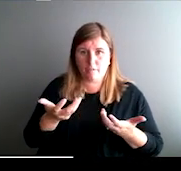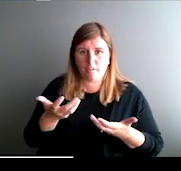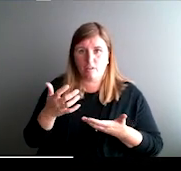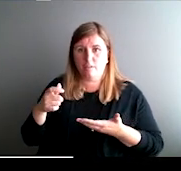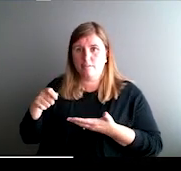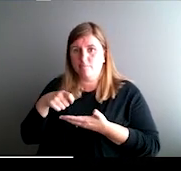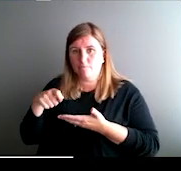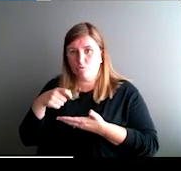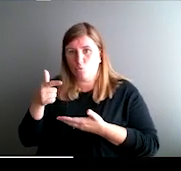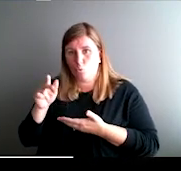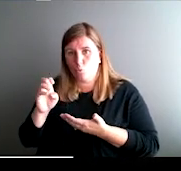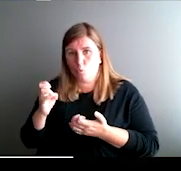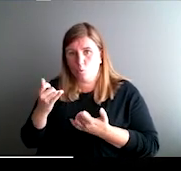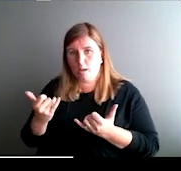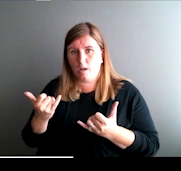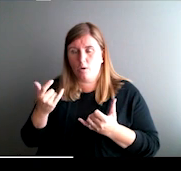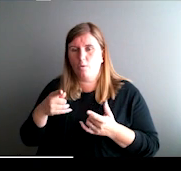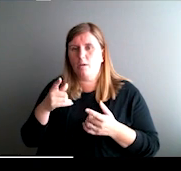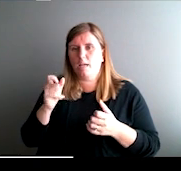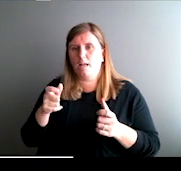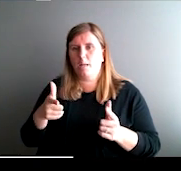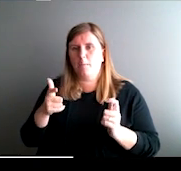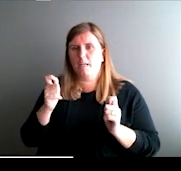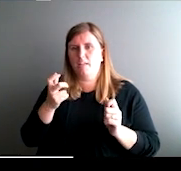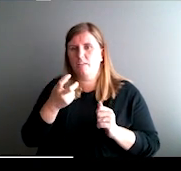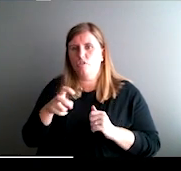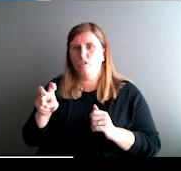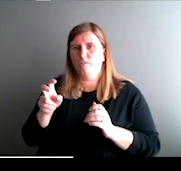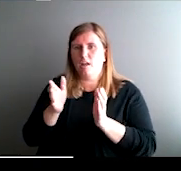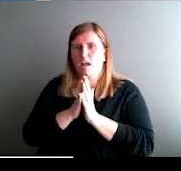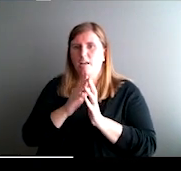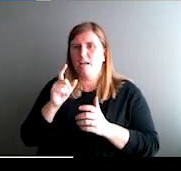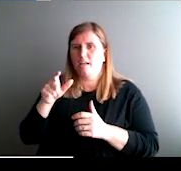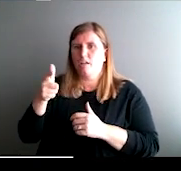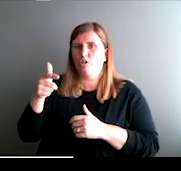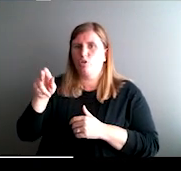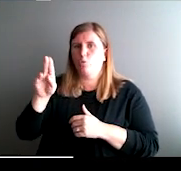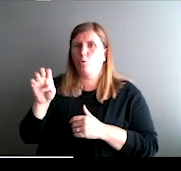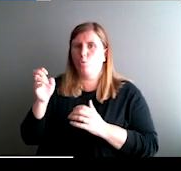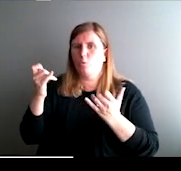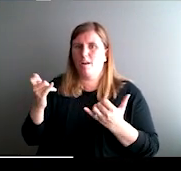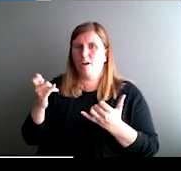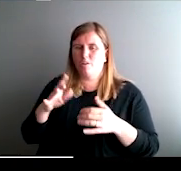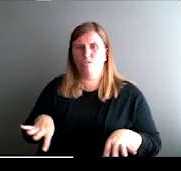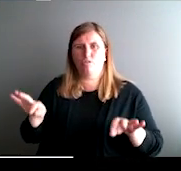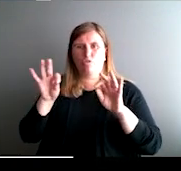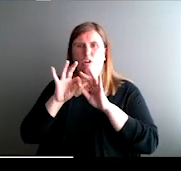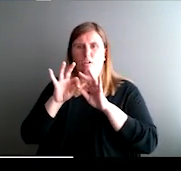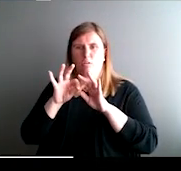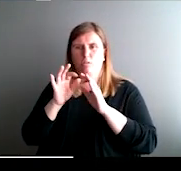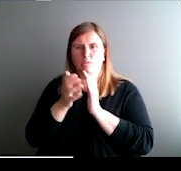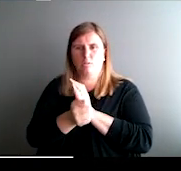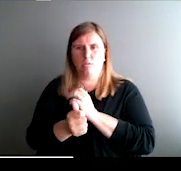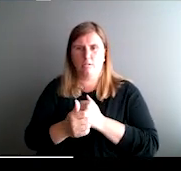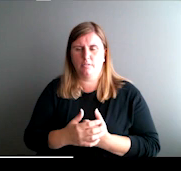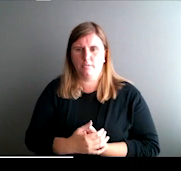craft activity, being able to then immediately shift and ask, oh, I need the glue now, is a critical